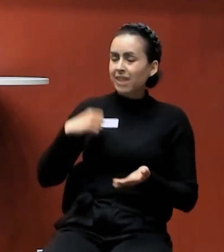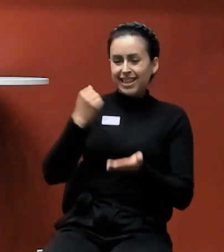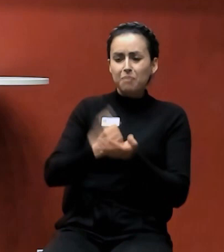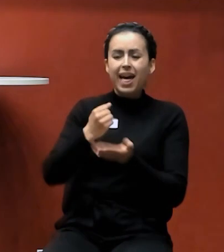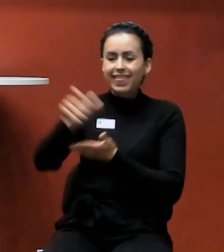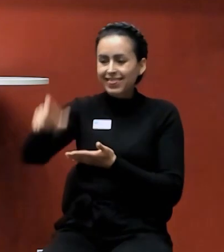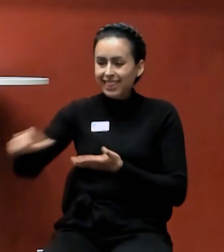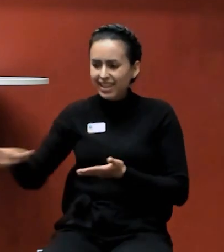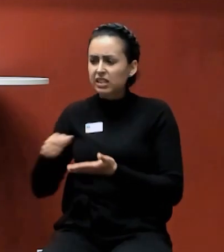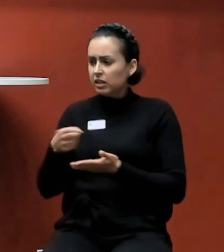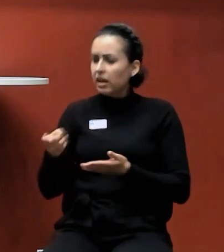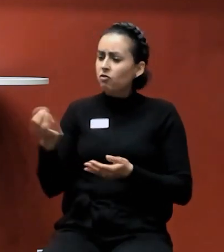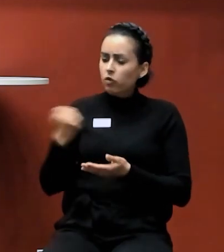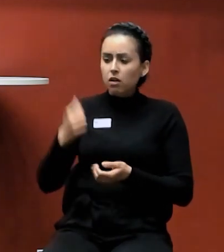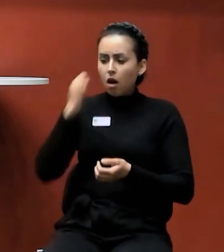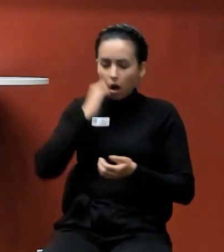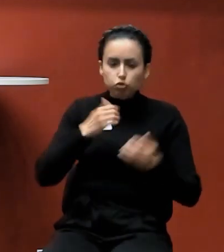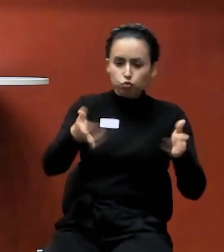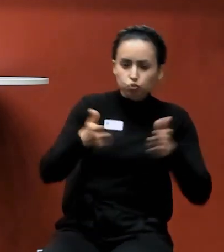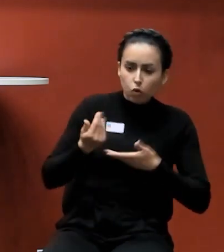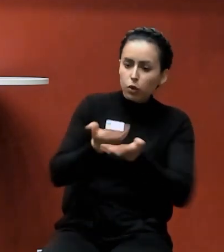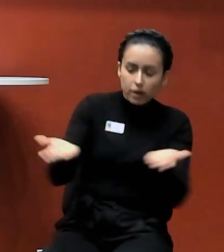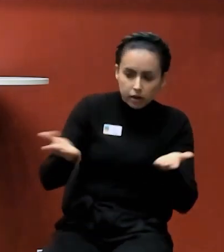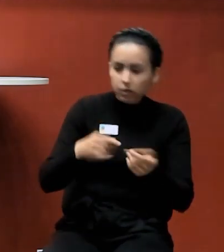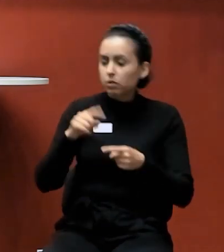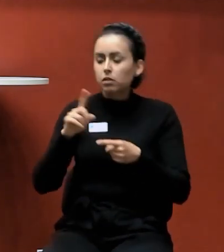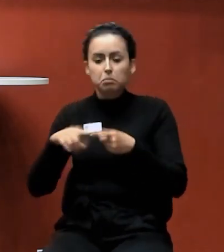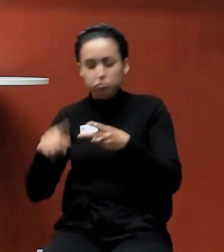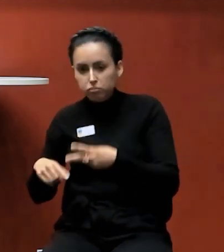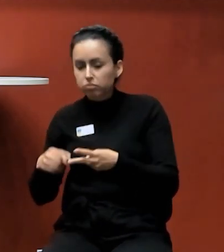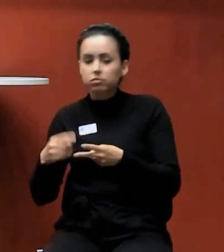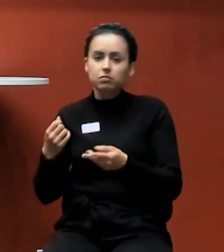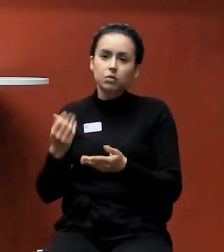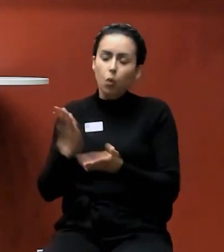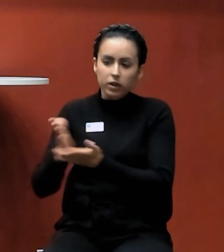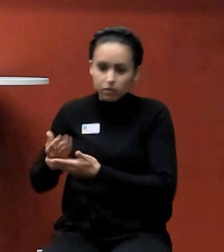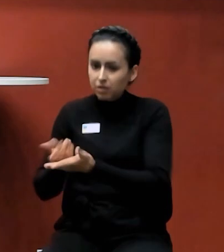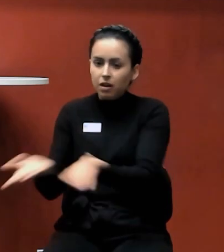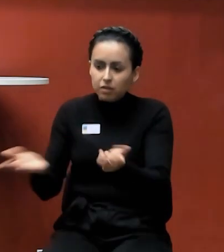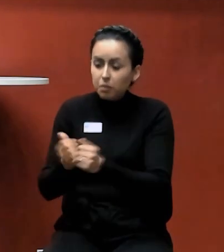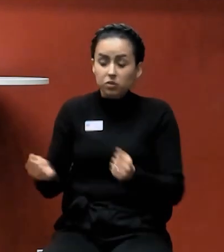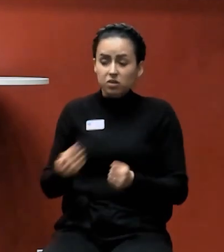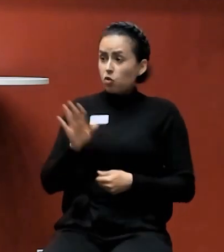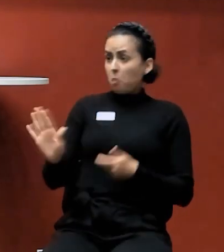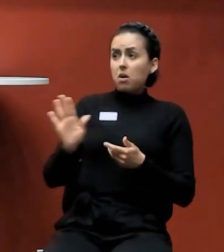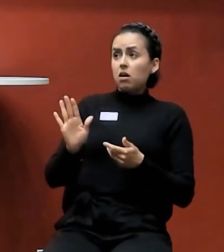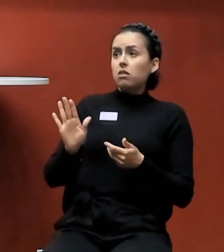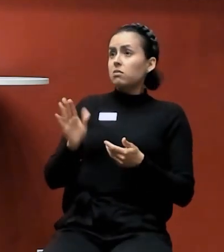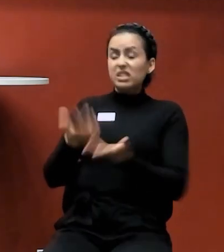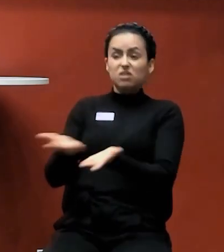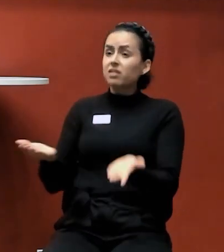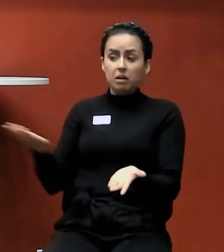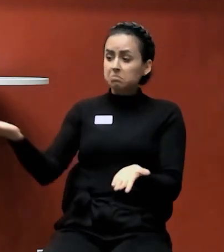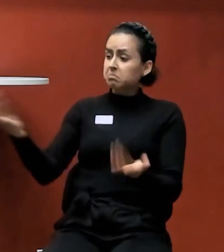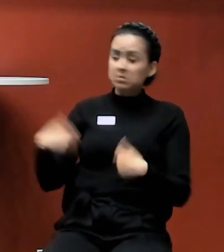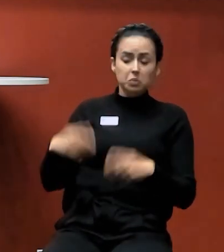can open doors for you. These people, they don't come to see the show. And how do you, like, we